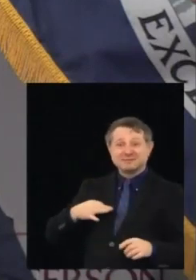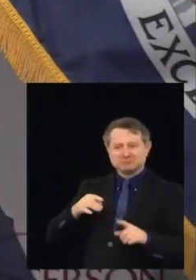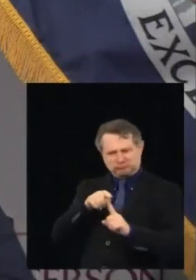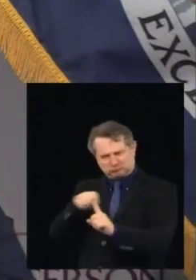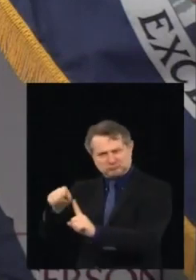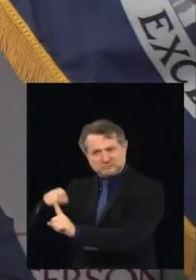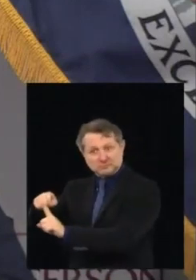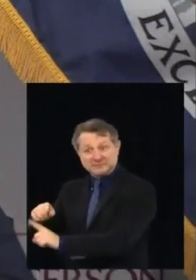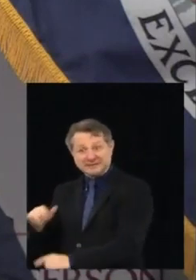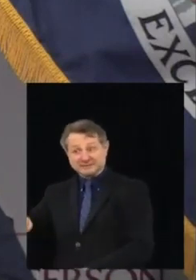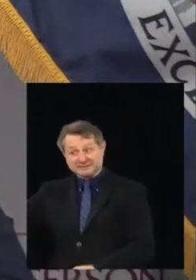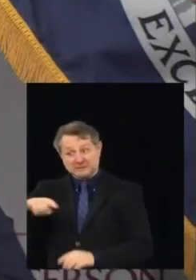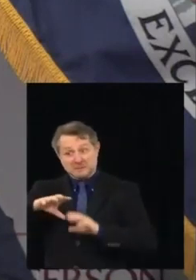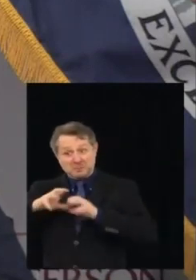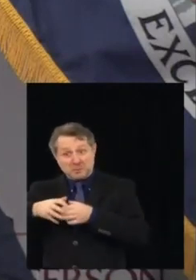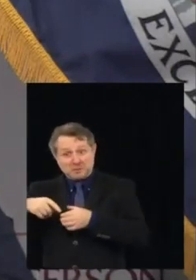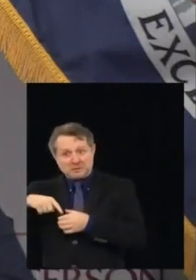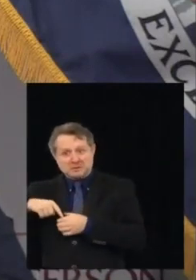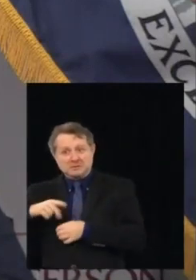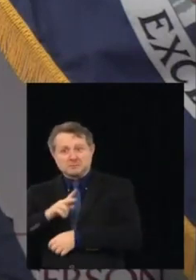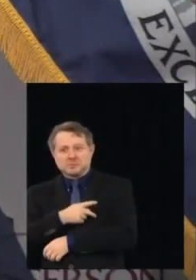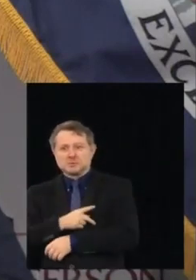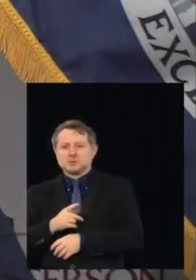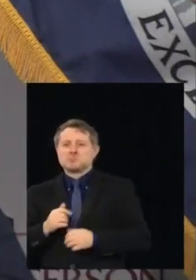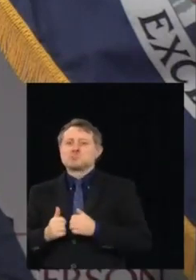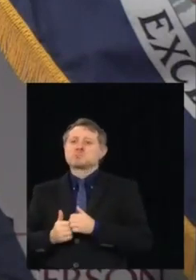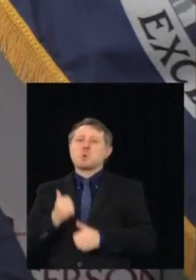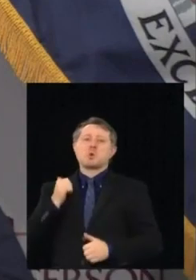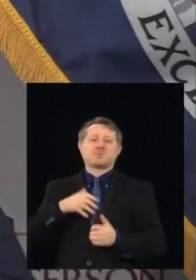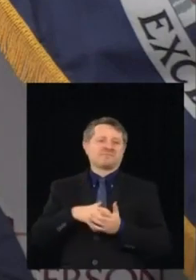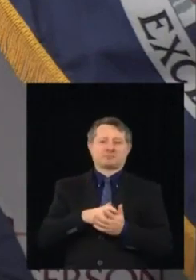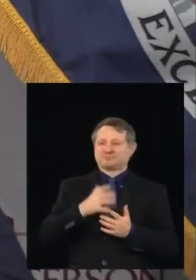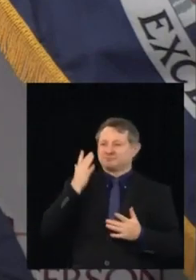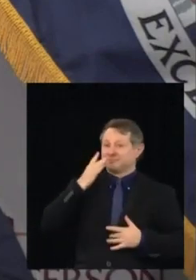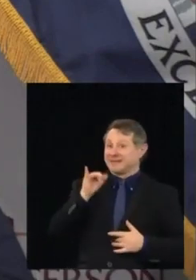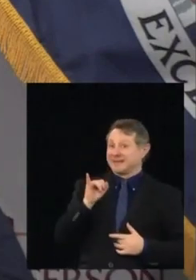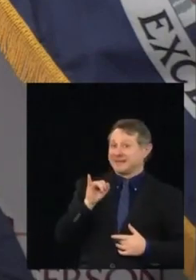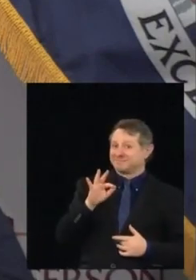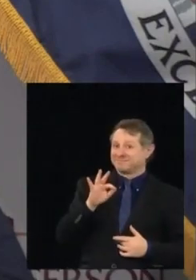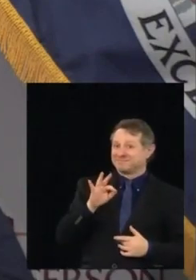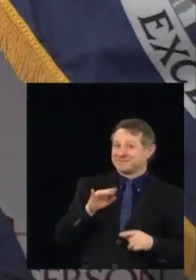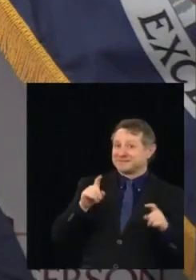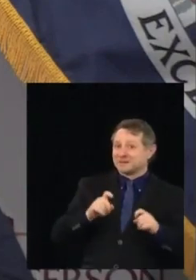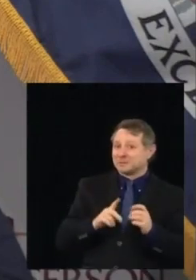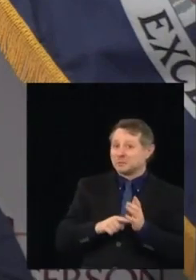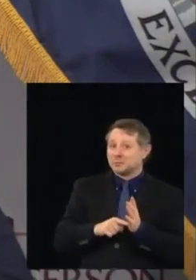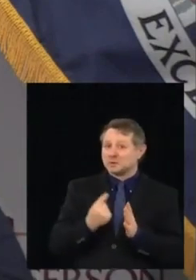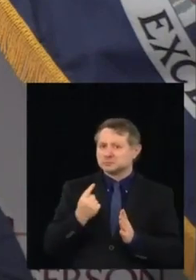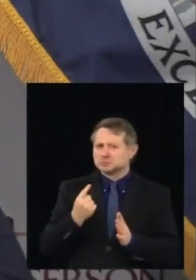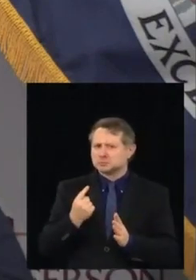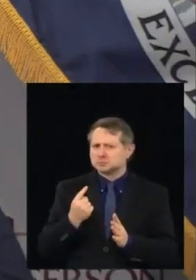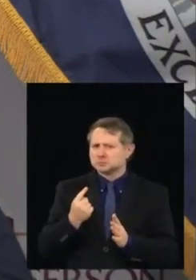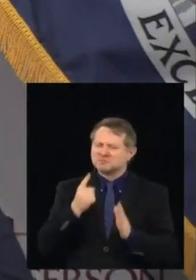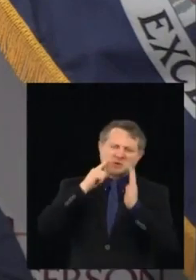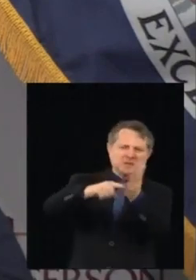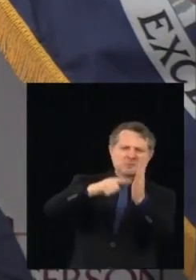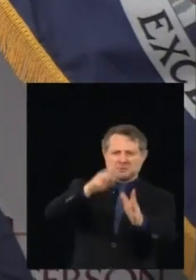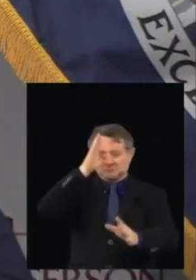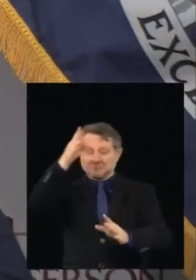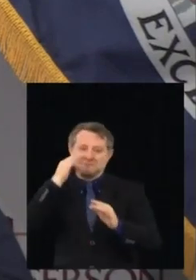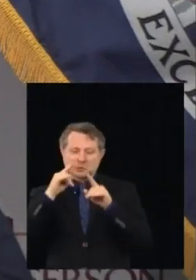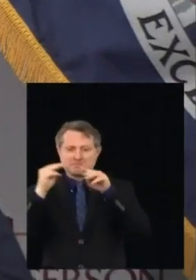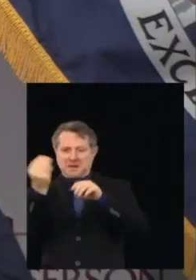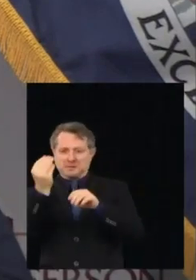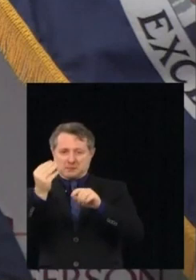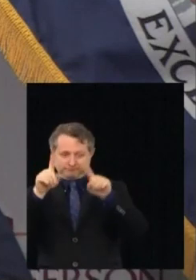population. And if you only test once a week, let's say the test is on Monday, that means